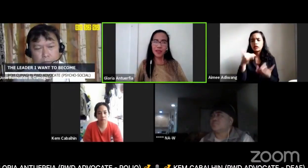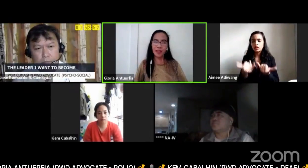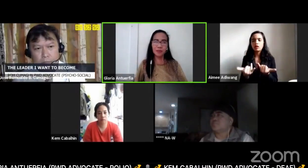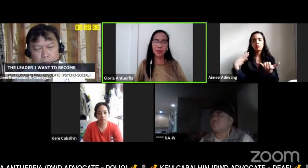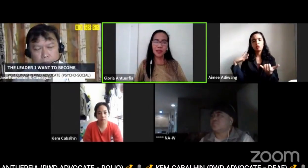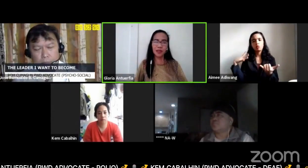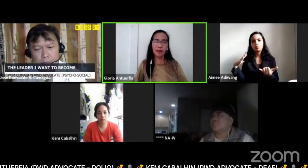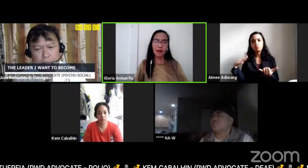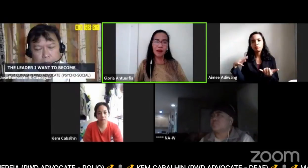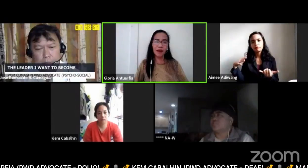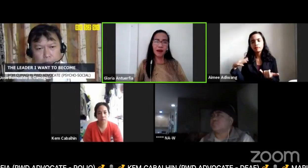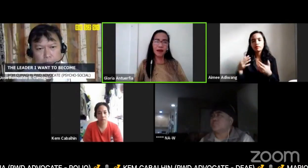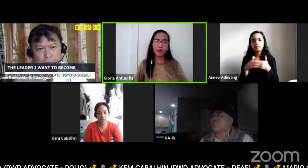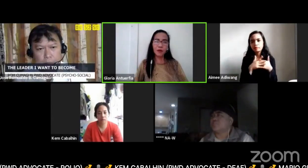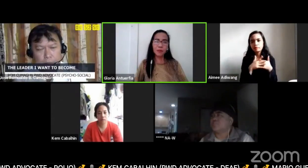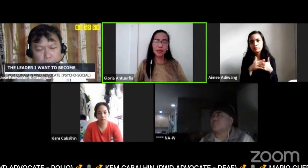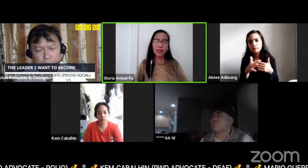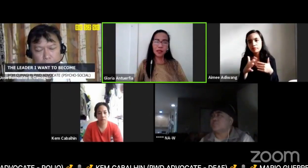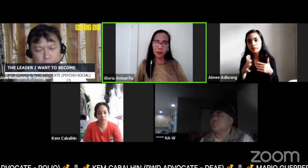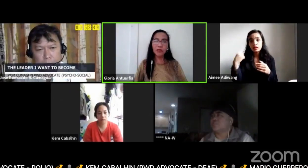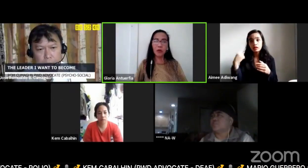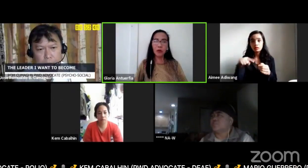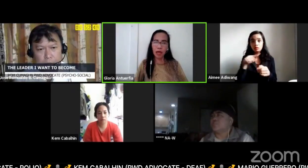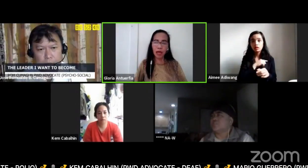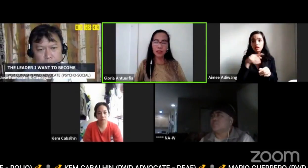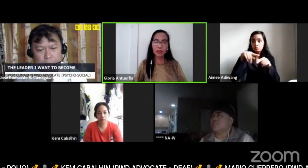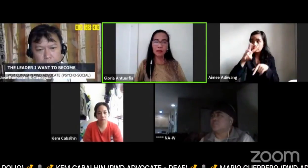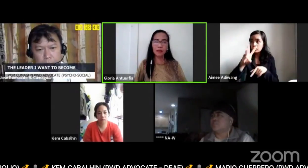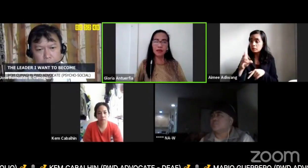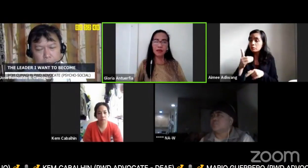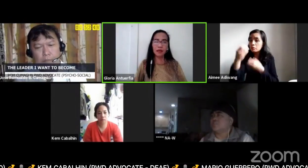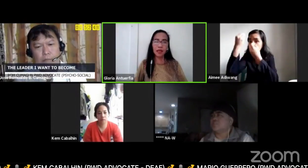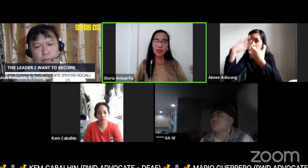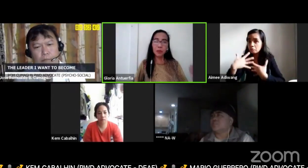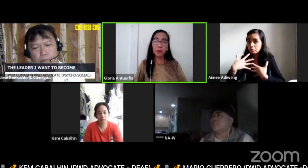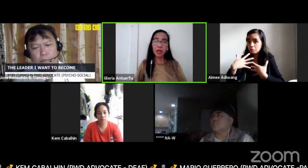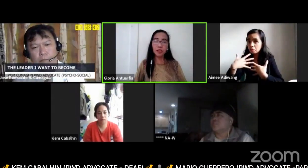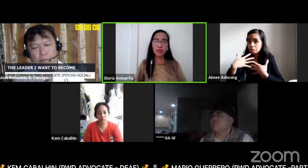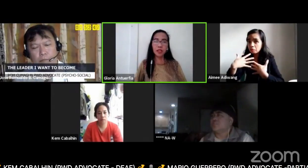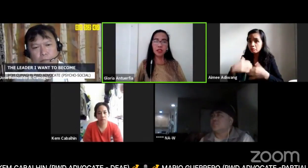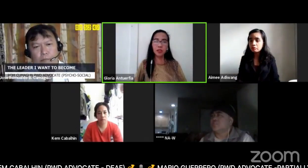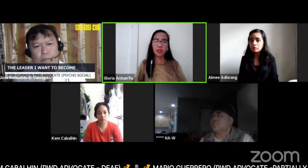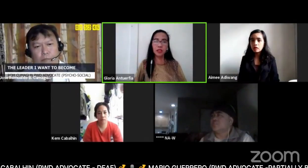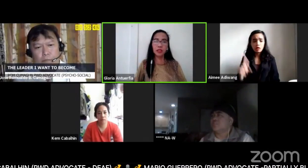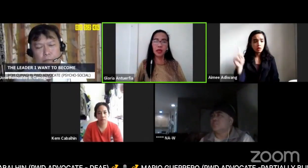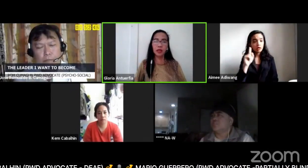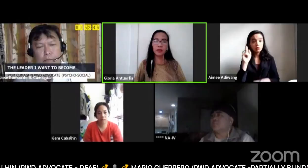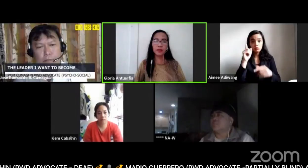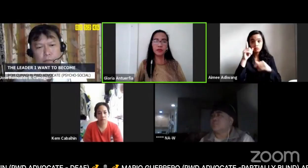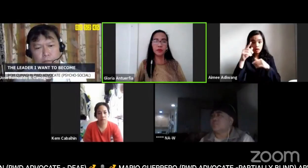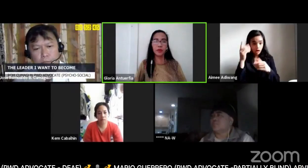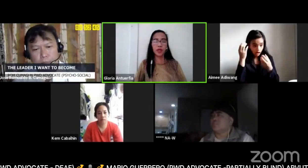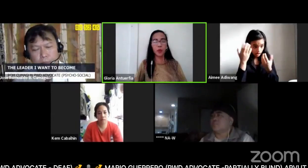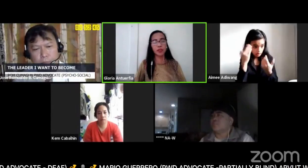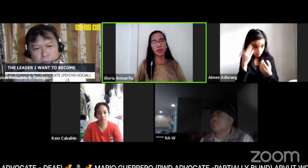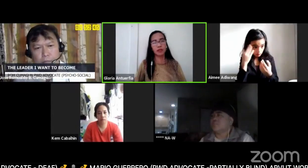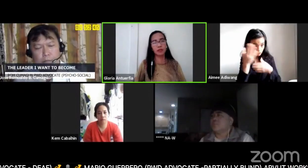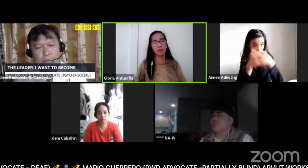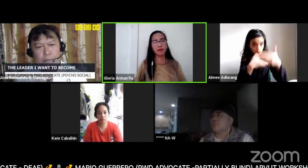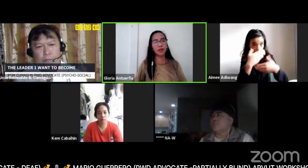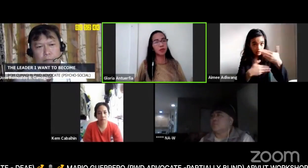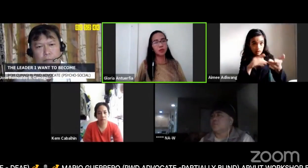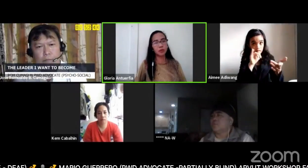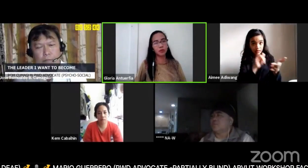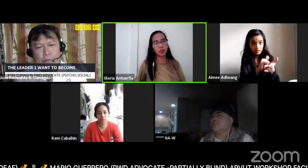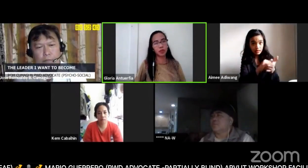Actually, even the SWD, they told me that they told us that the process with this kind of request